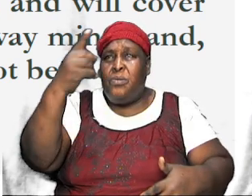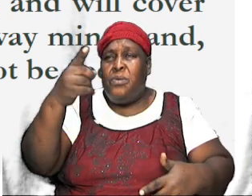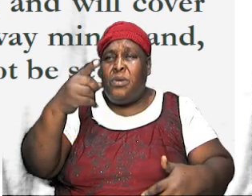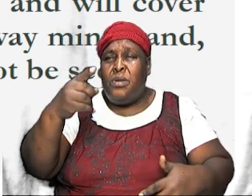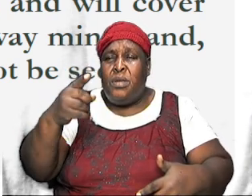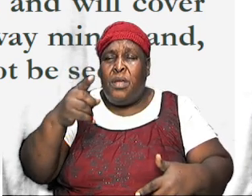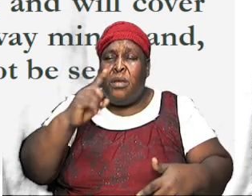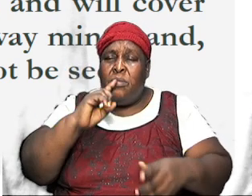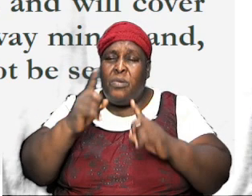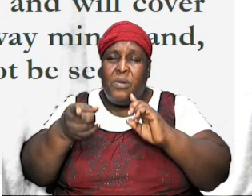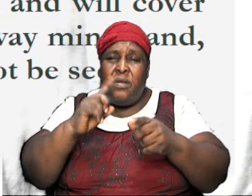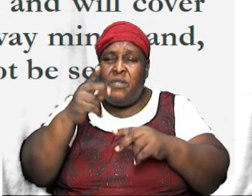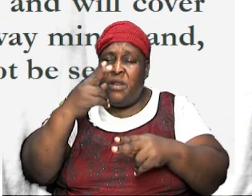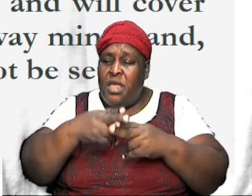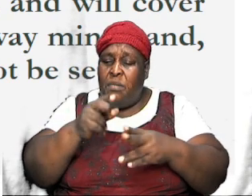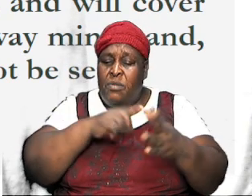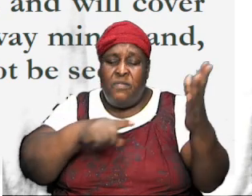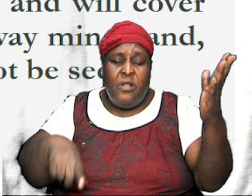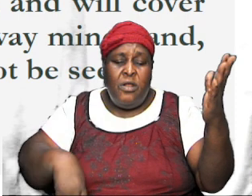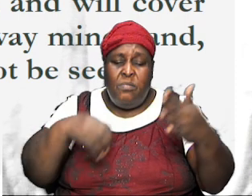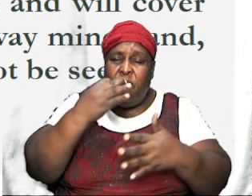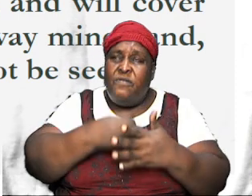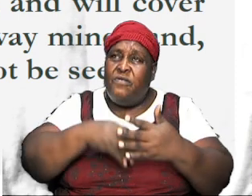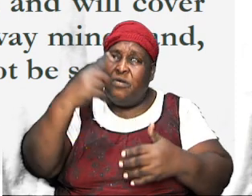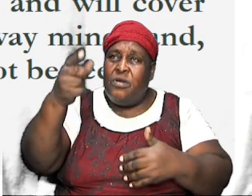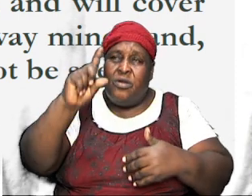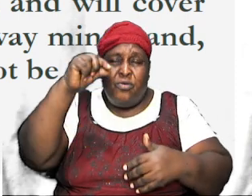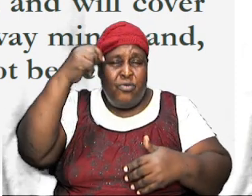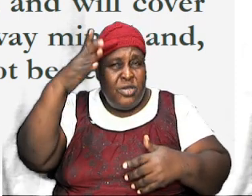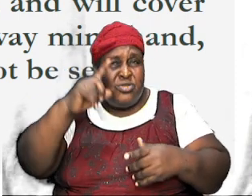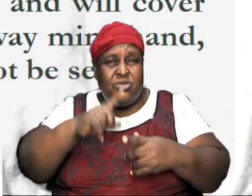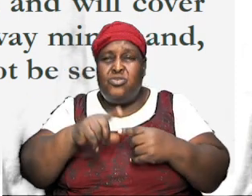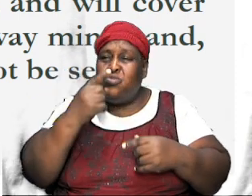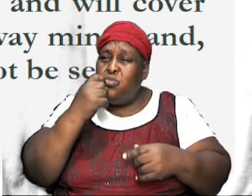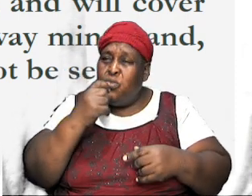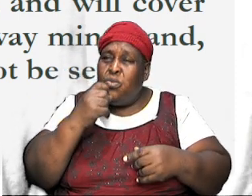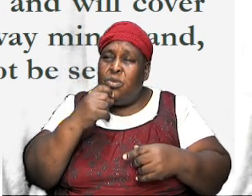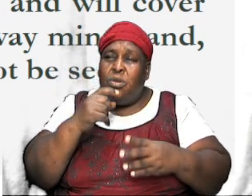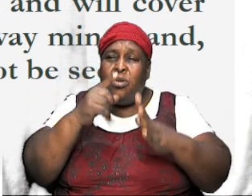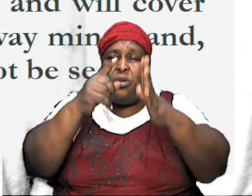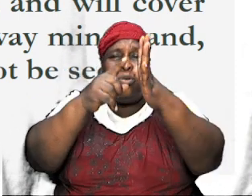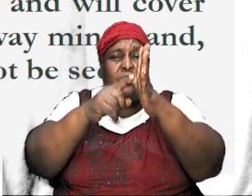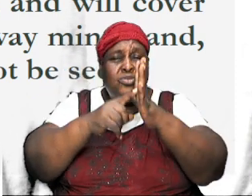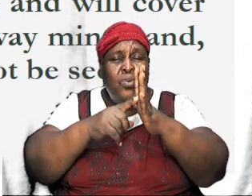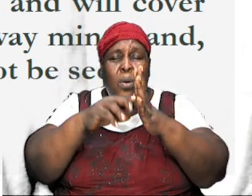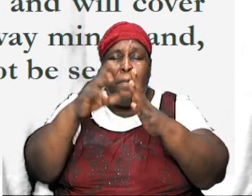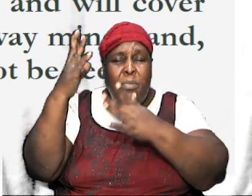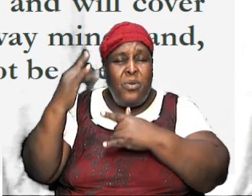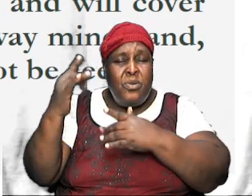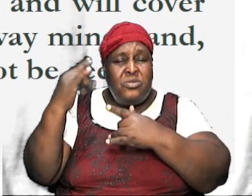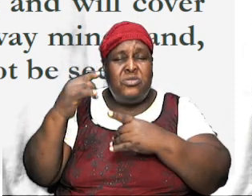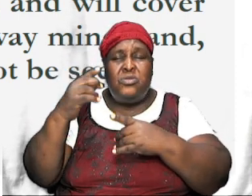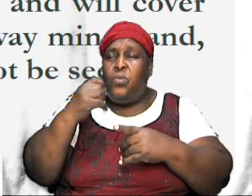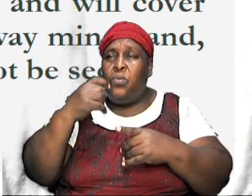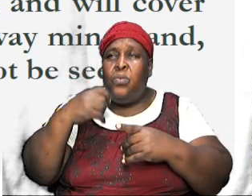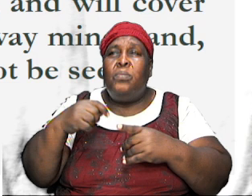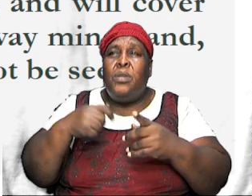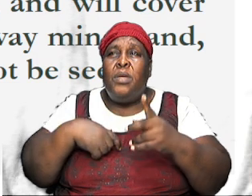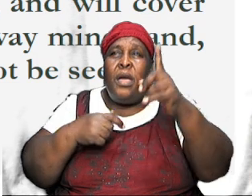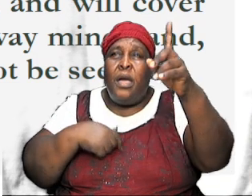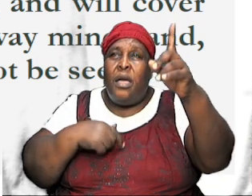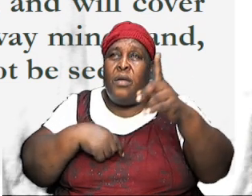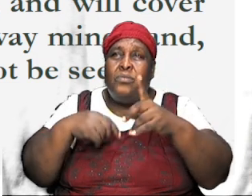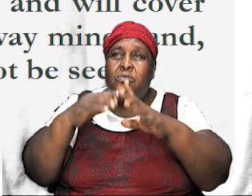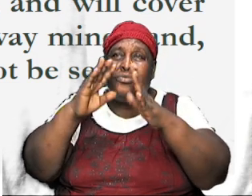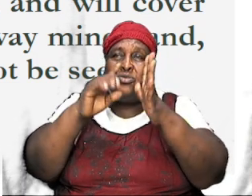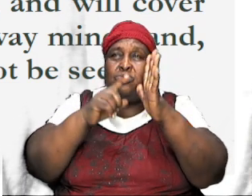Lord before thee. And will be gracious to whom I will be gracious. And will show mercy upon whom I will show mercy. And he